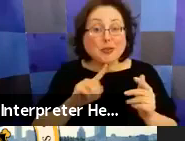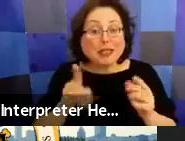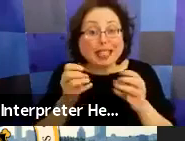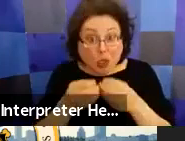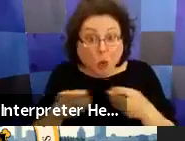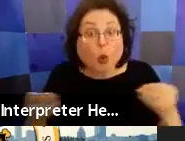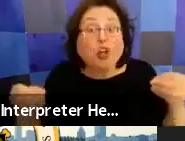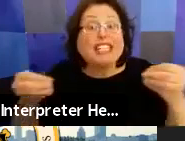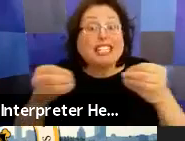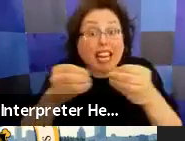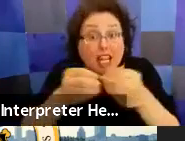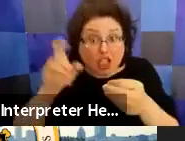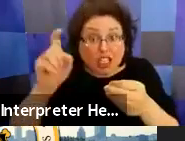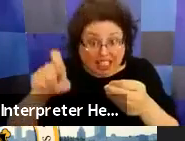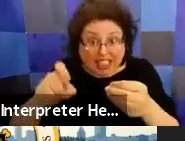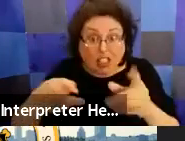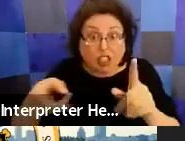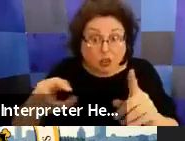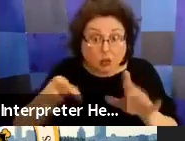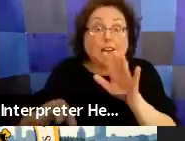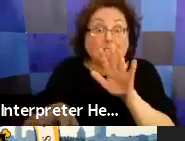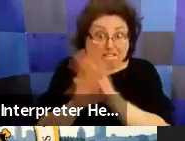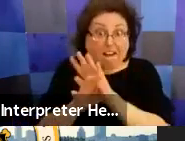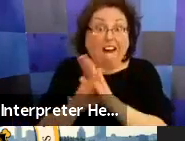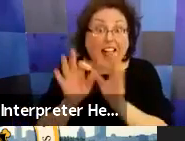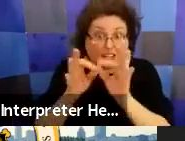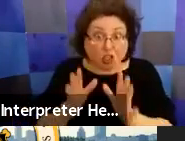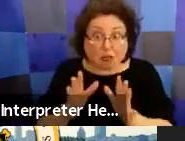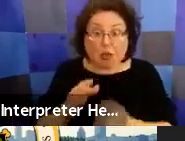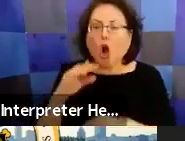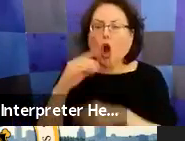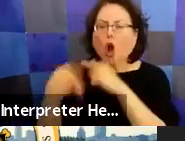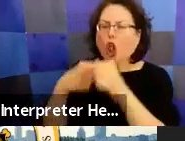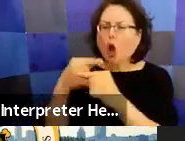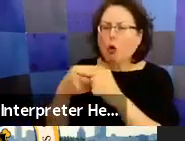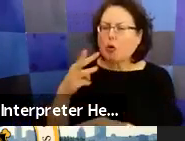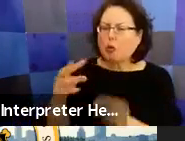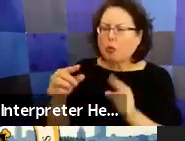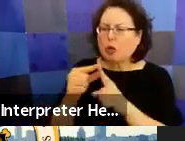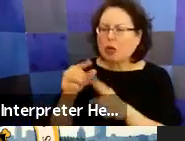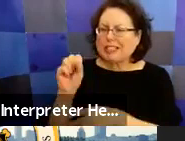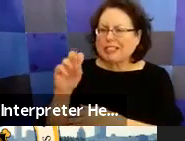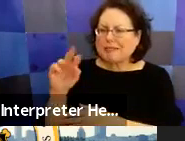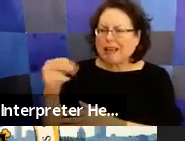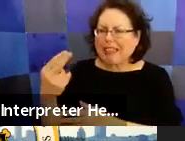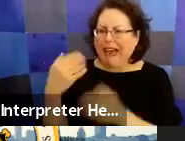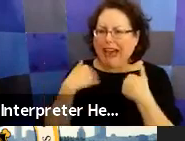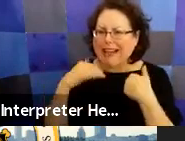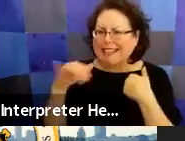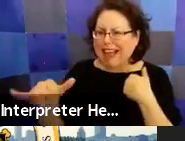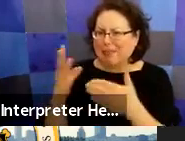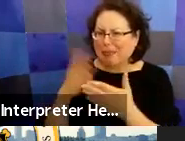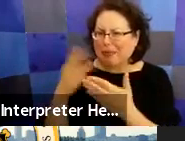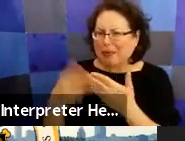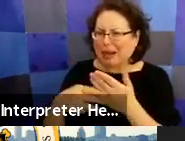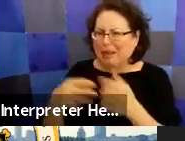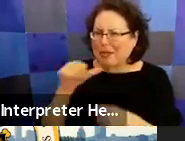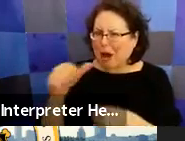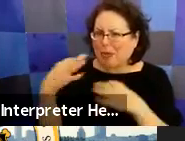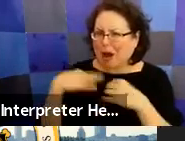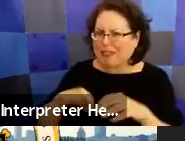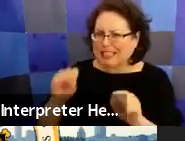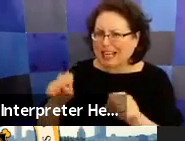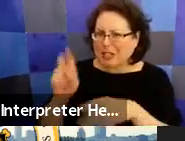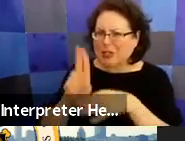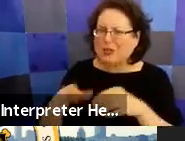should be getting the interpreter. It's really great that Global Wordsmith has that program that nonprofits can use, but especially for, you know, a